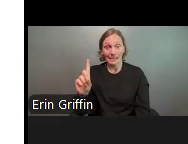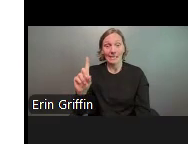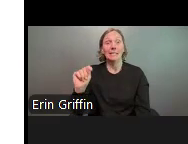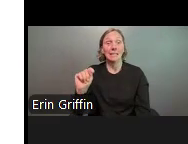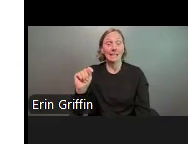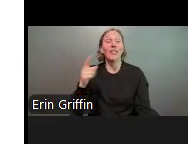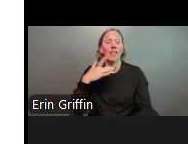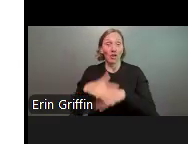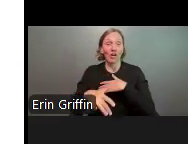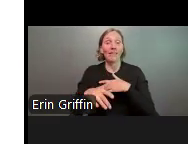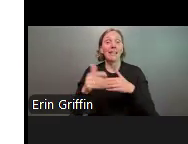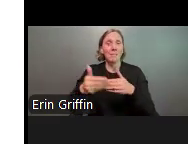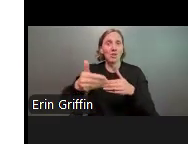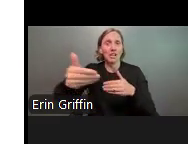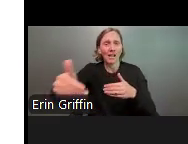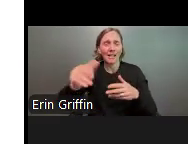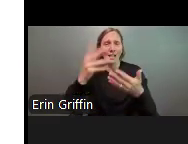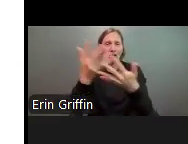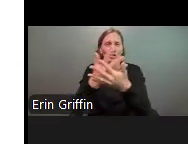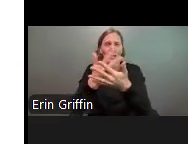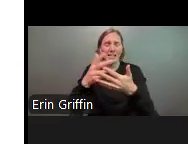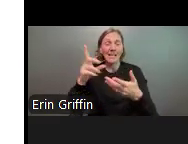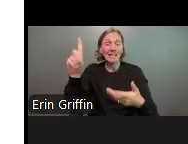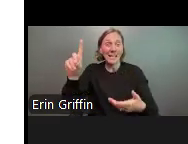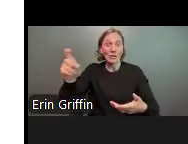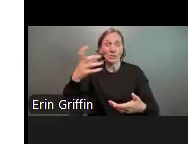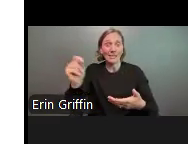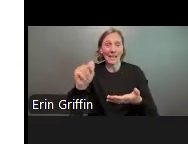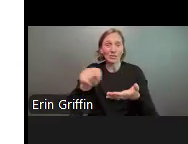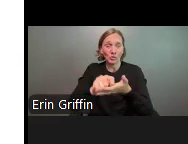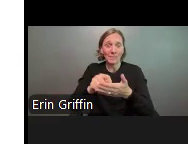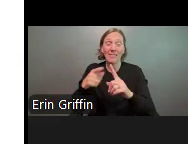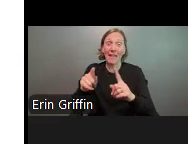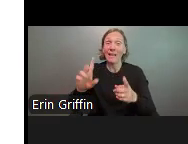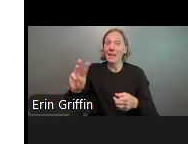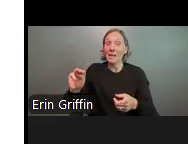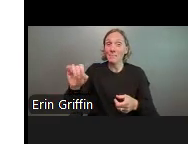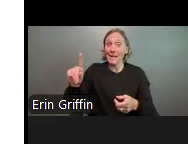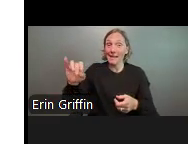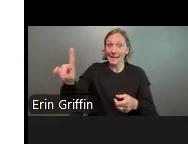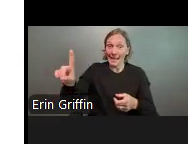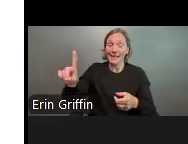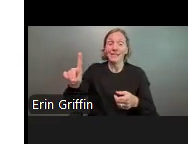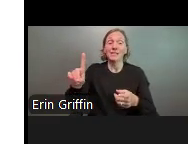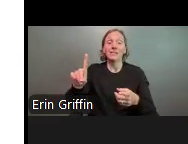Diagnosis, and Treatment, long federal rule. It is a Medicaid regulation. and it does not apply to Apple